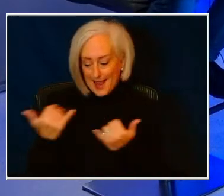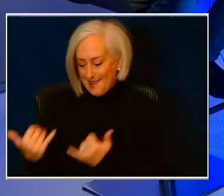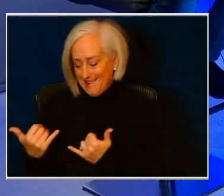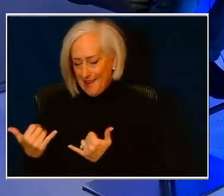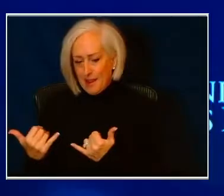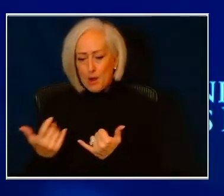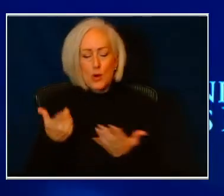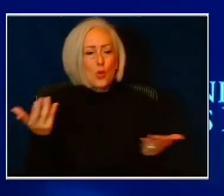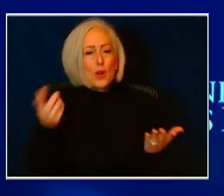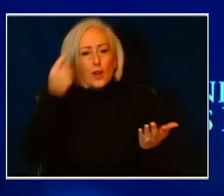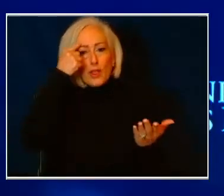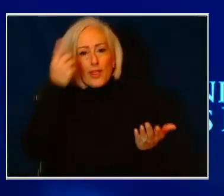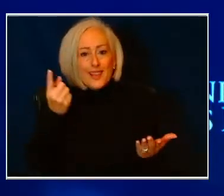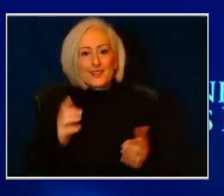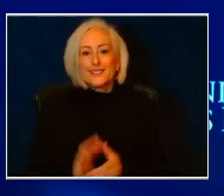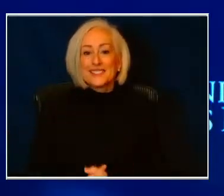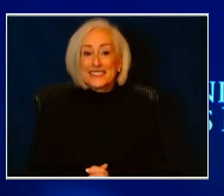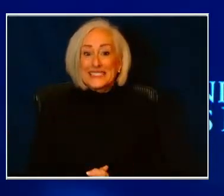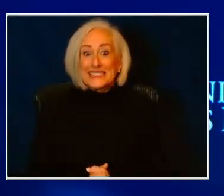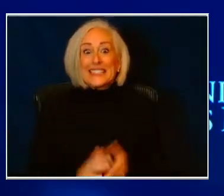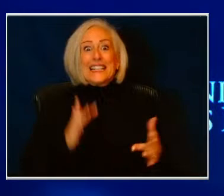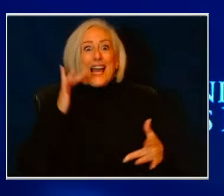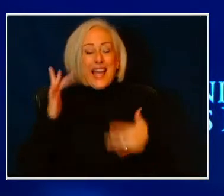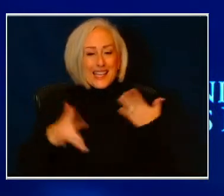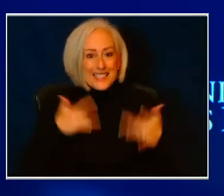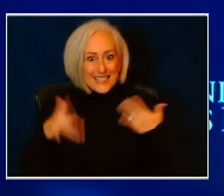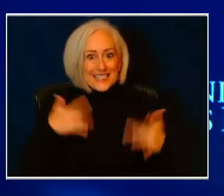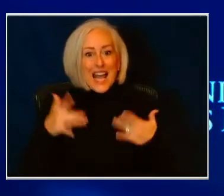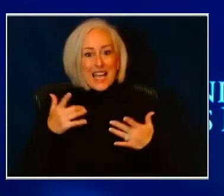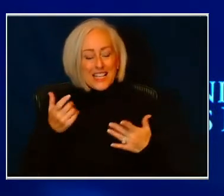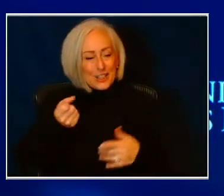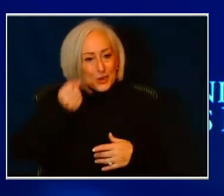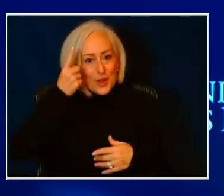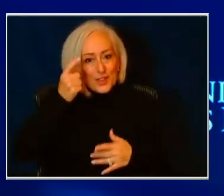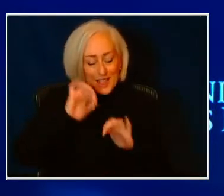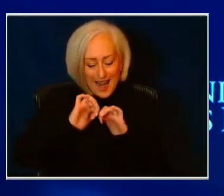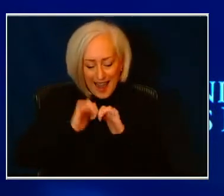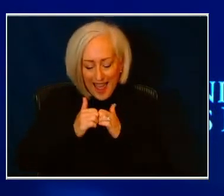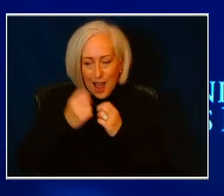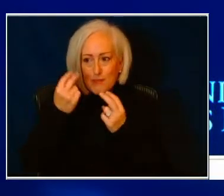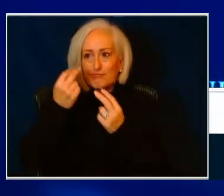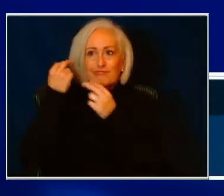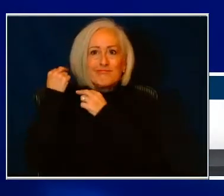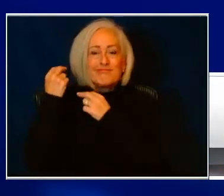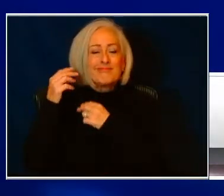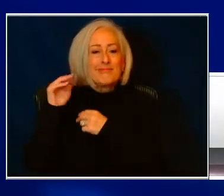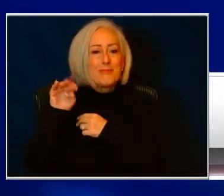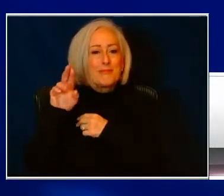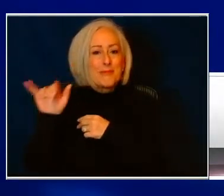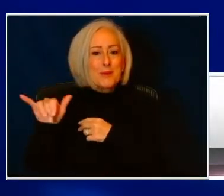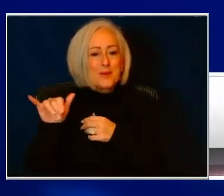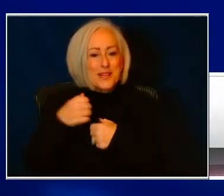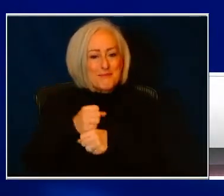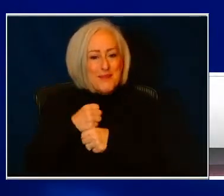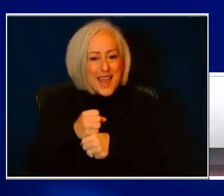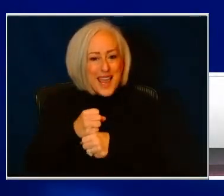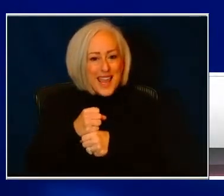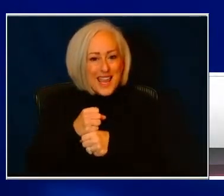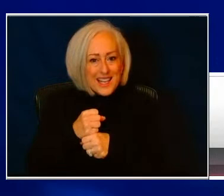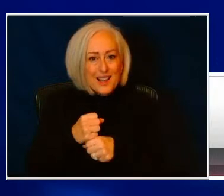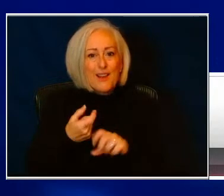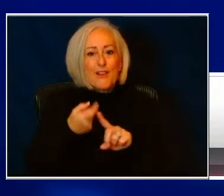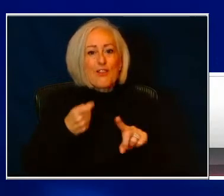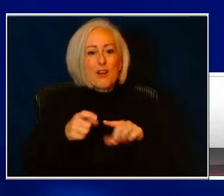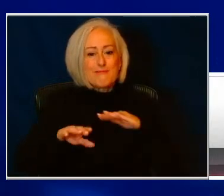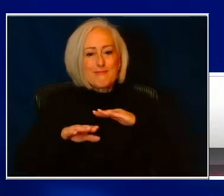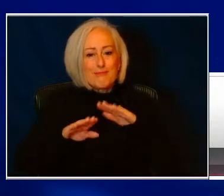it's incredibly exciting to be understanding, how memories are made at that biological level, and it's something that Dr. C is really